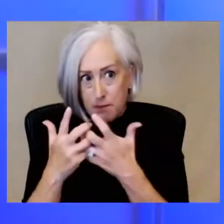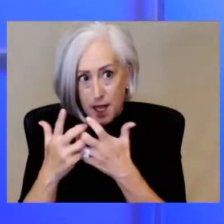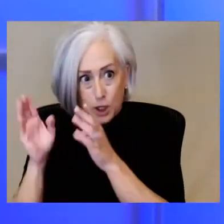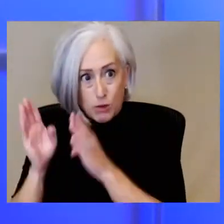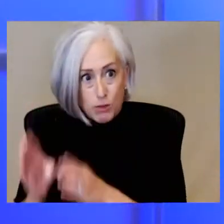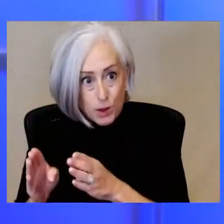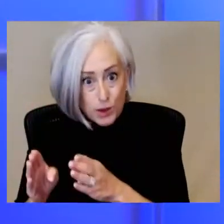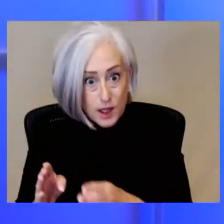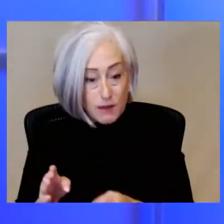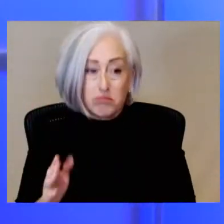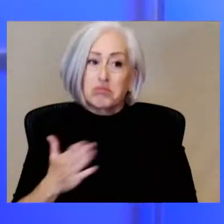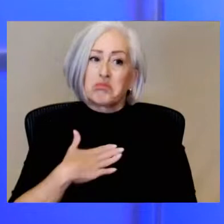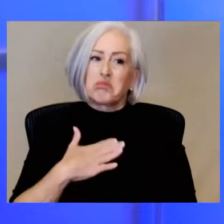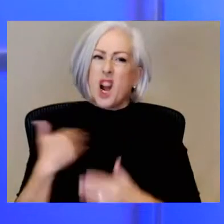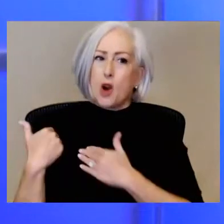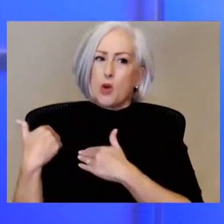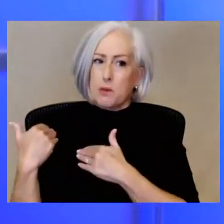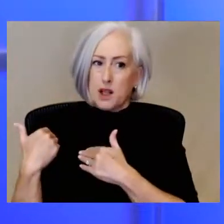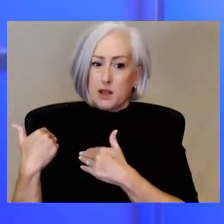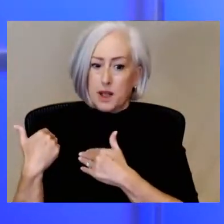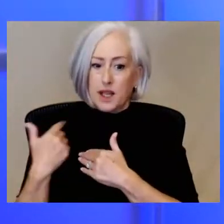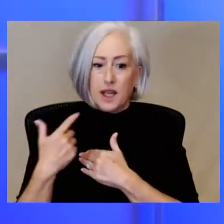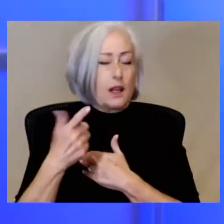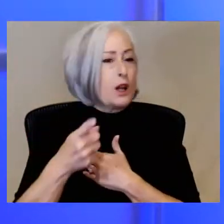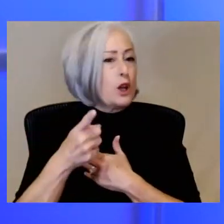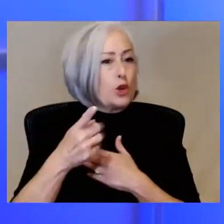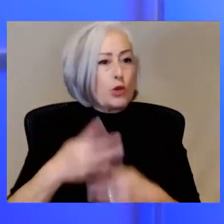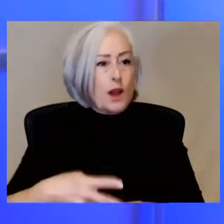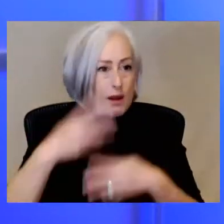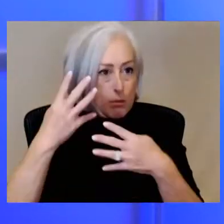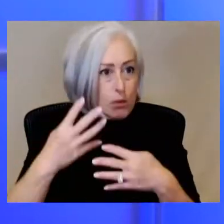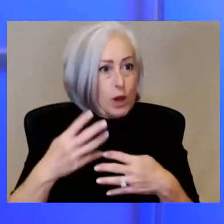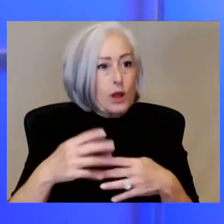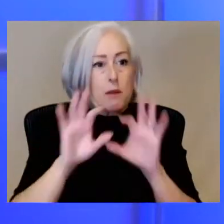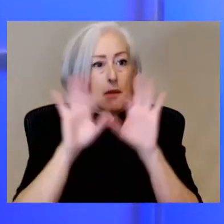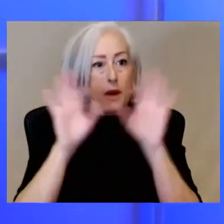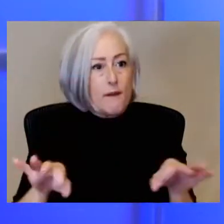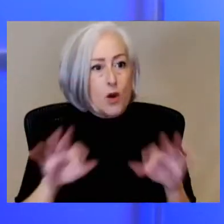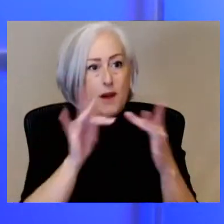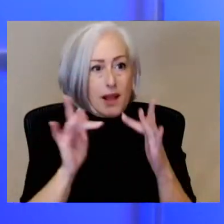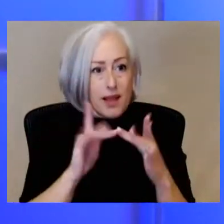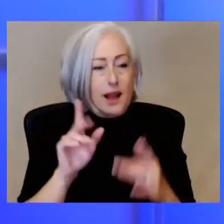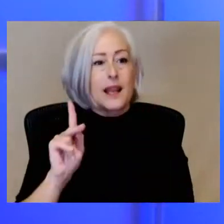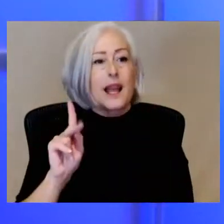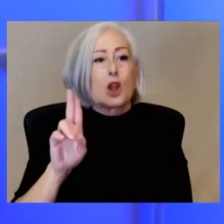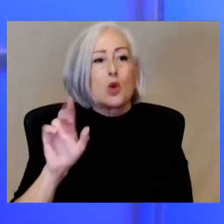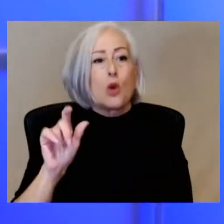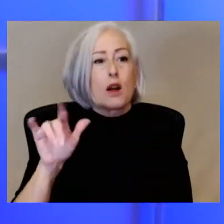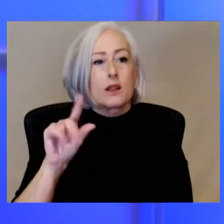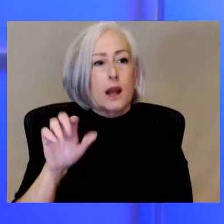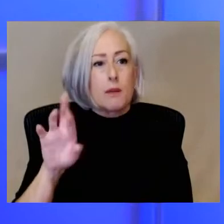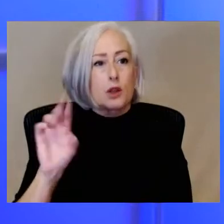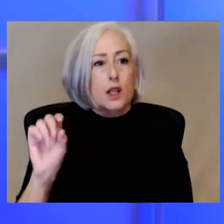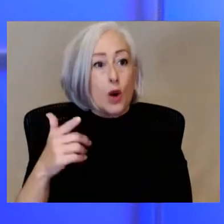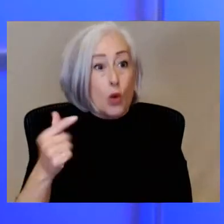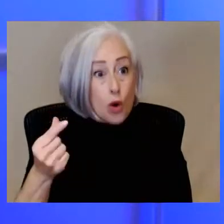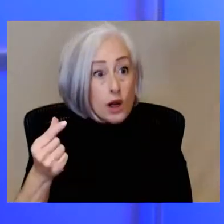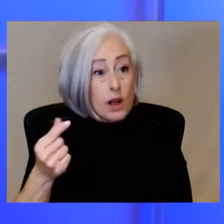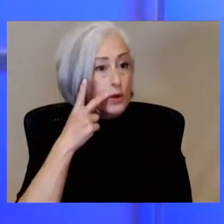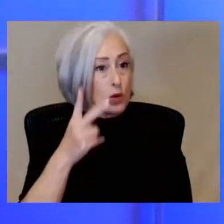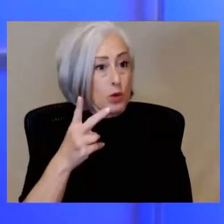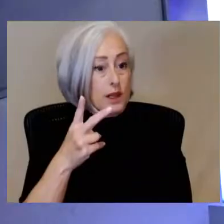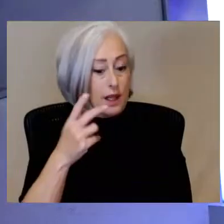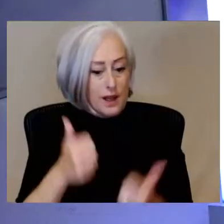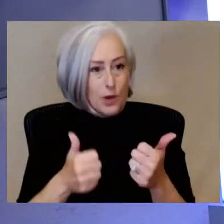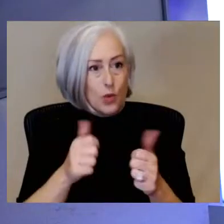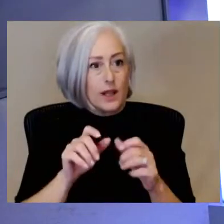go online, kualzheimers.org, and fill out that form, and we can get started in figuring out if there's a study that's right for you. I